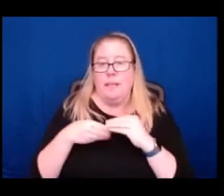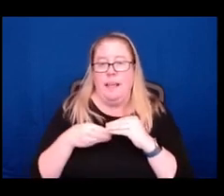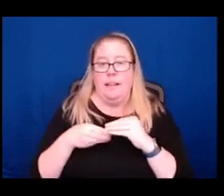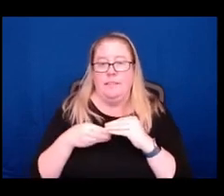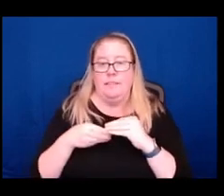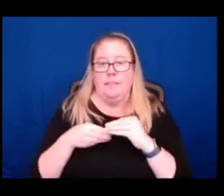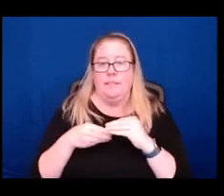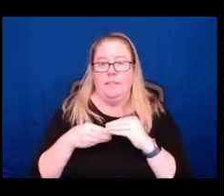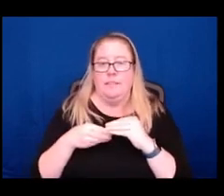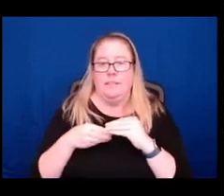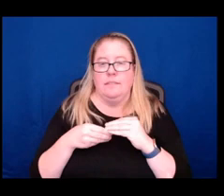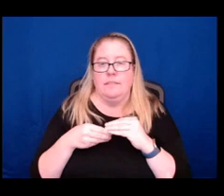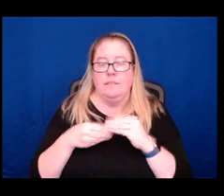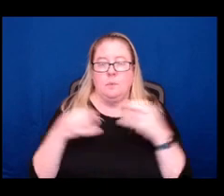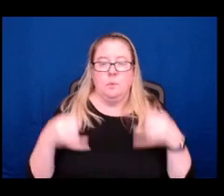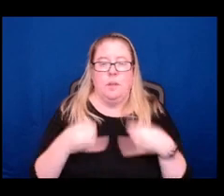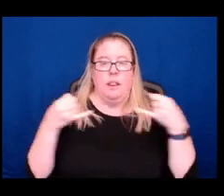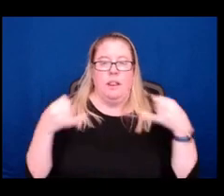noodles.